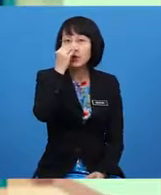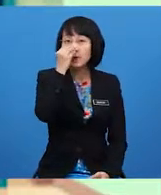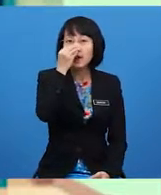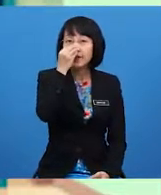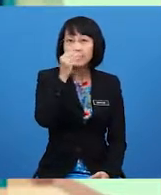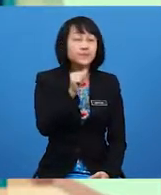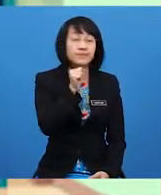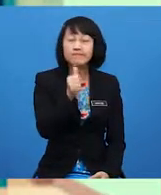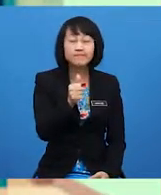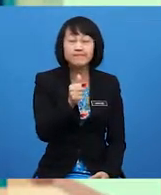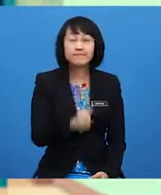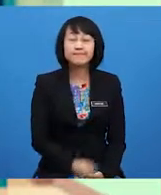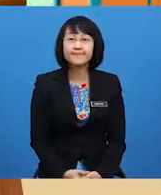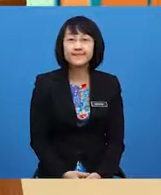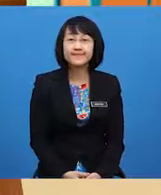strawberries aren't.